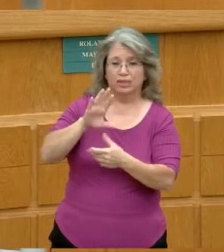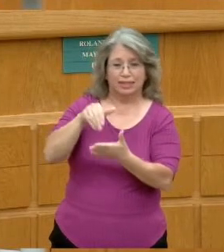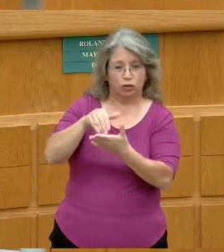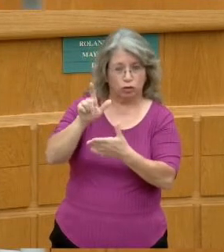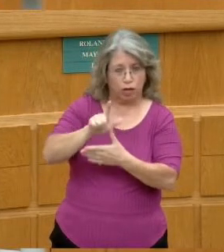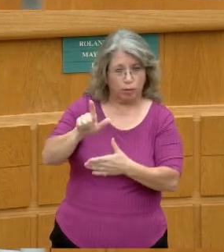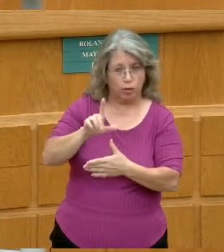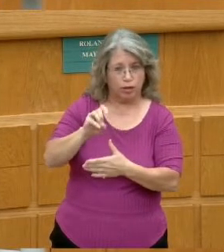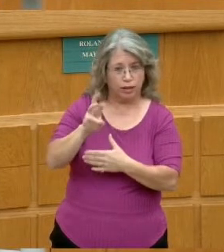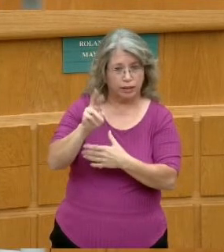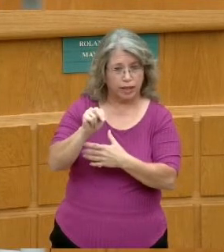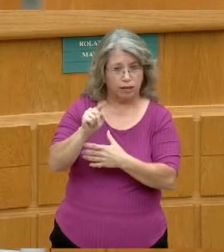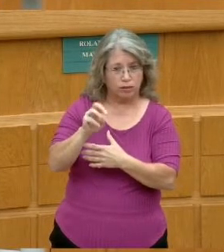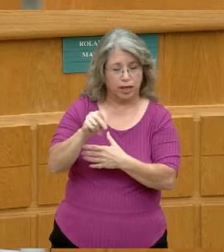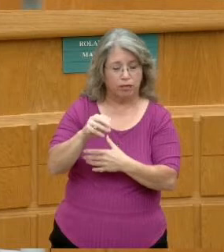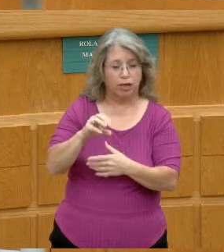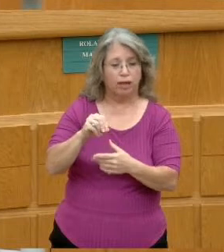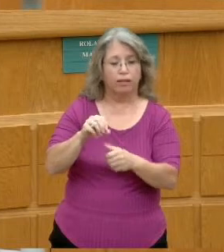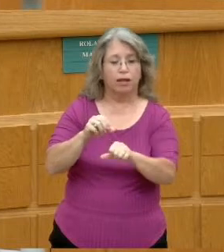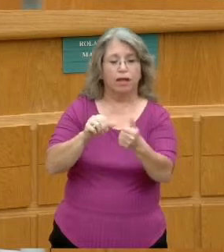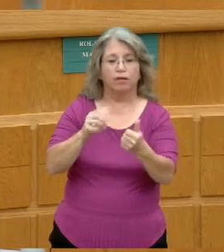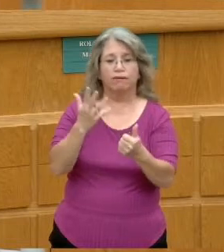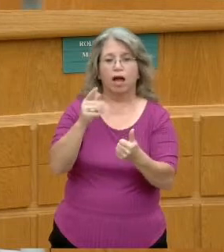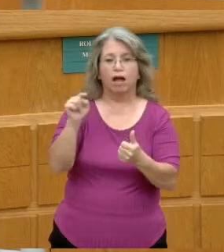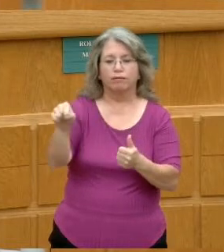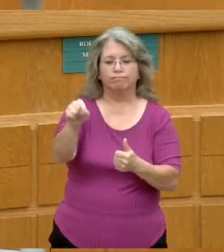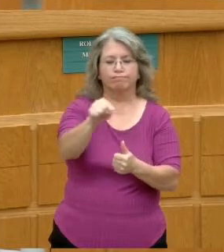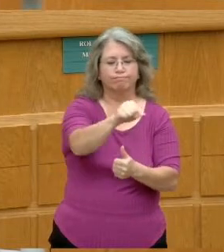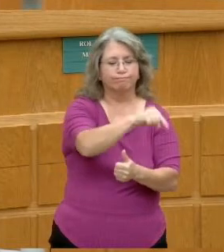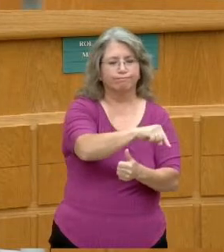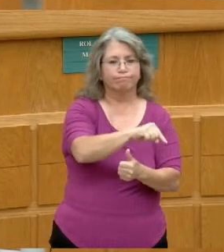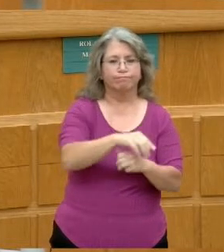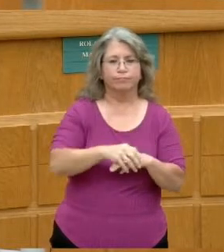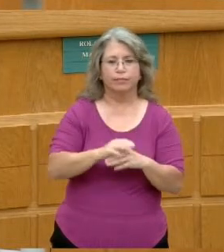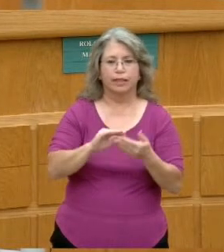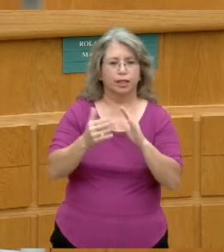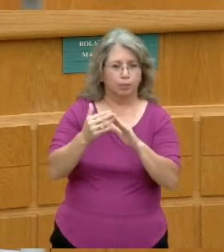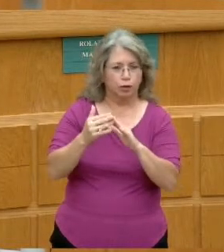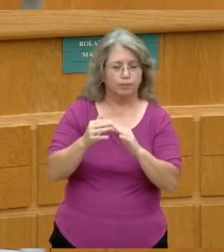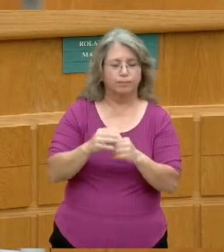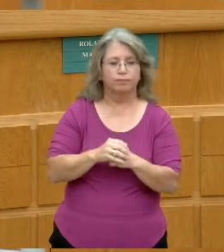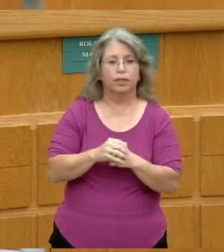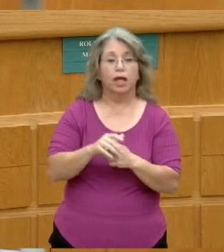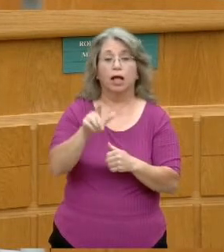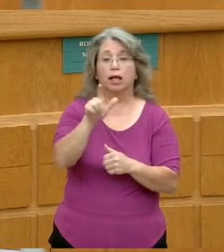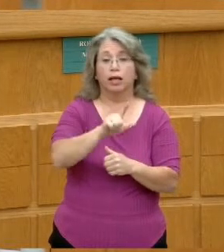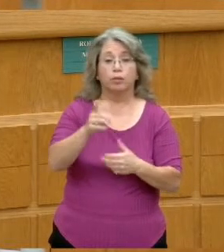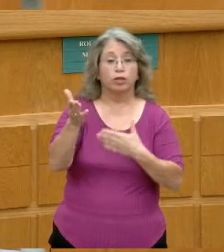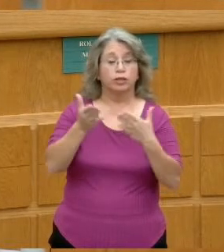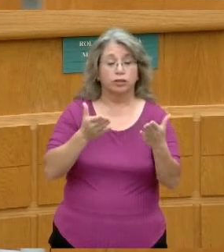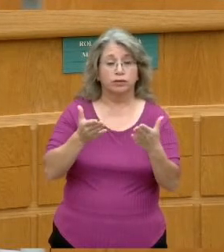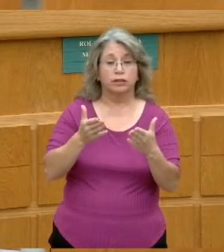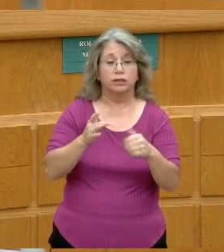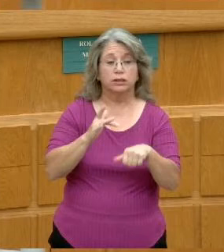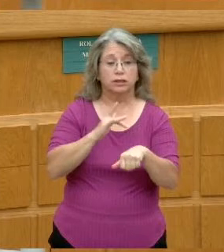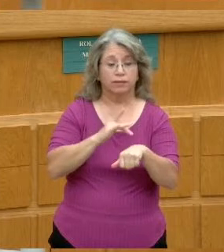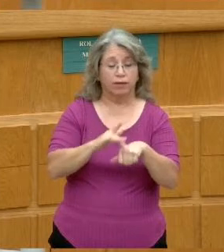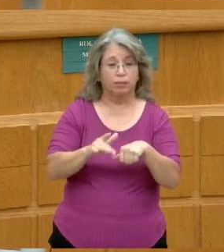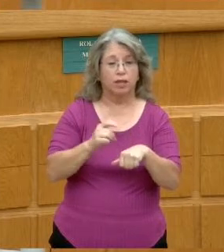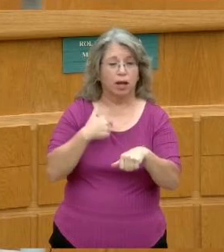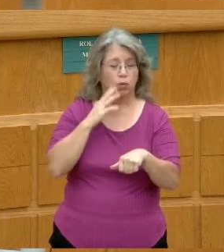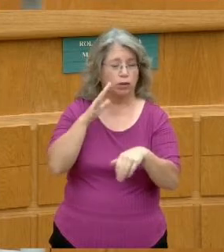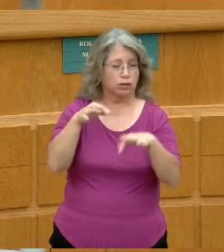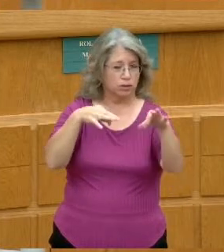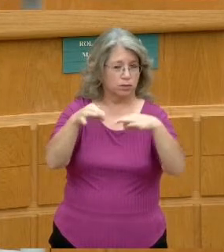library, and we have 5 branches out there in the community. Library services will be available, that I'll describe in a minute,